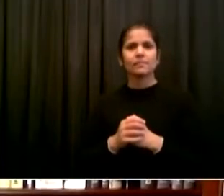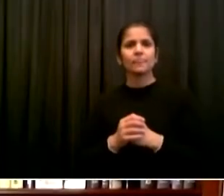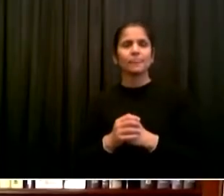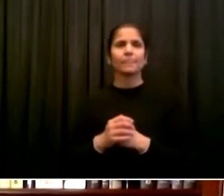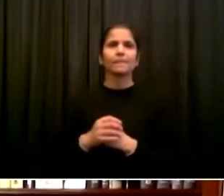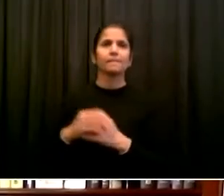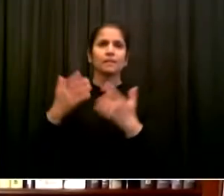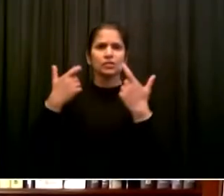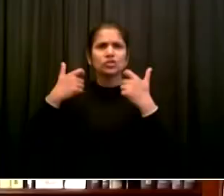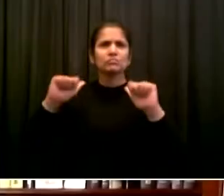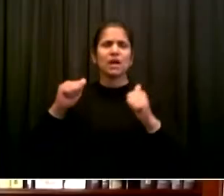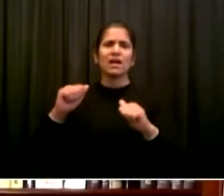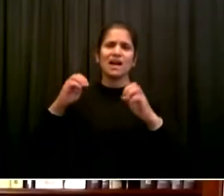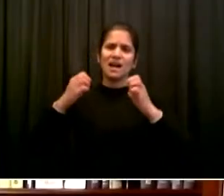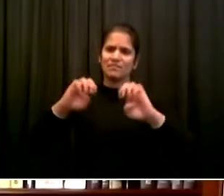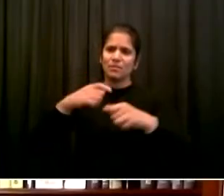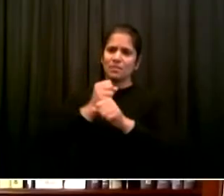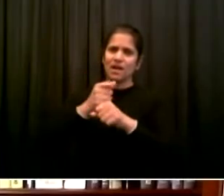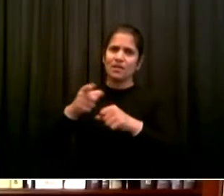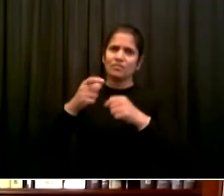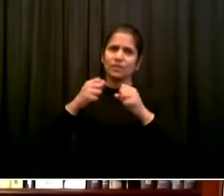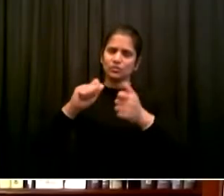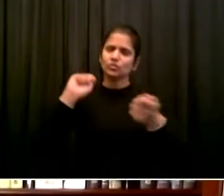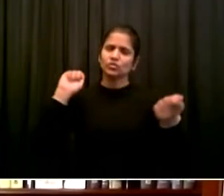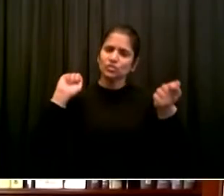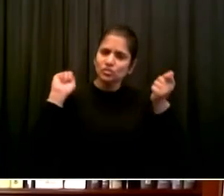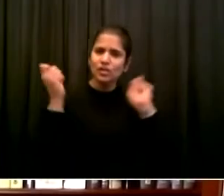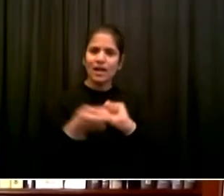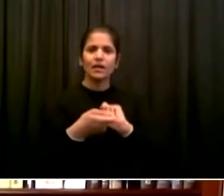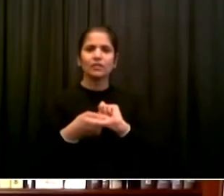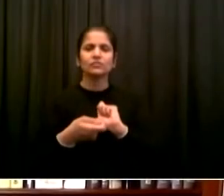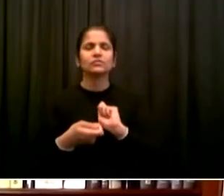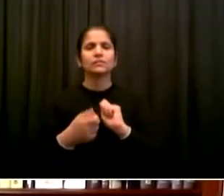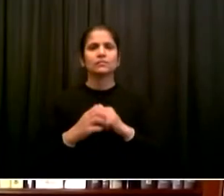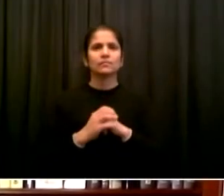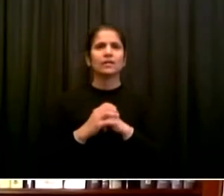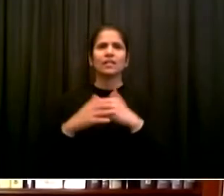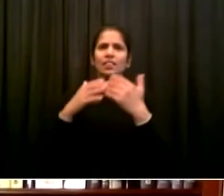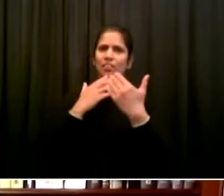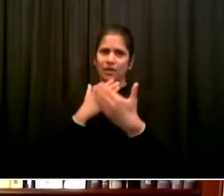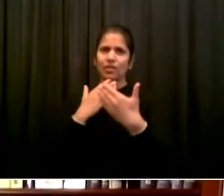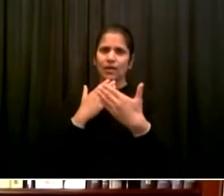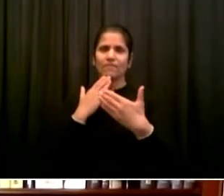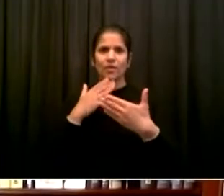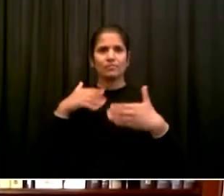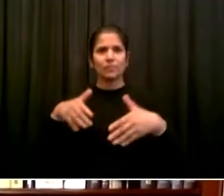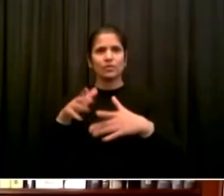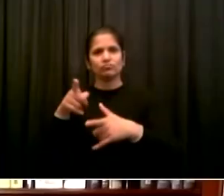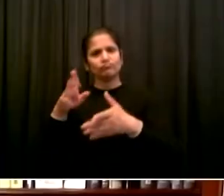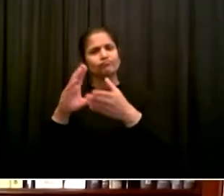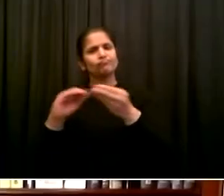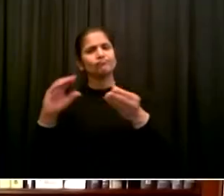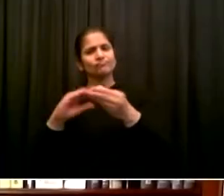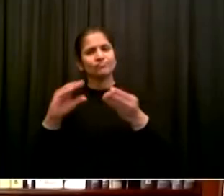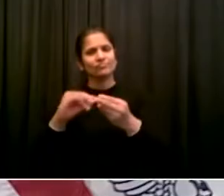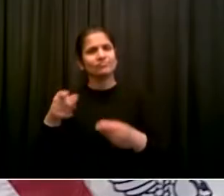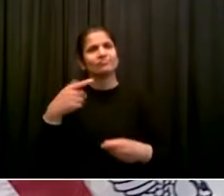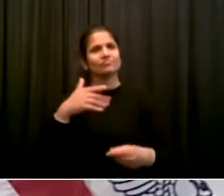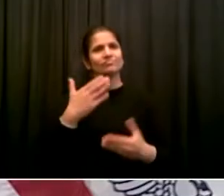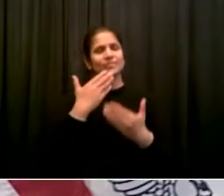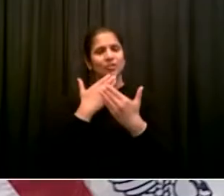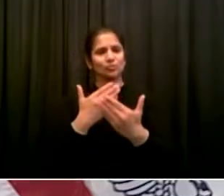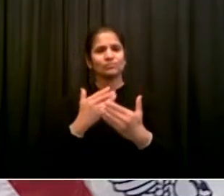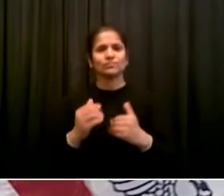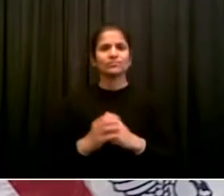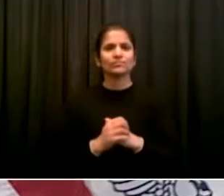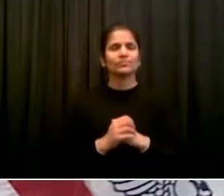make fundamental change. And I really thank you for the way you framed that, and thank you for your extraordinary efforts. Thank you. All